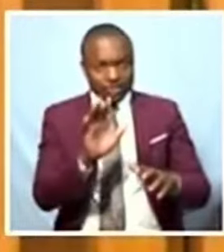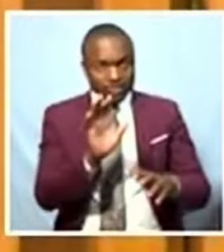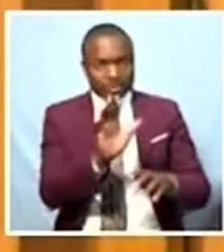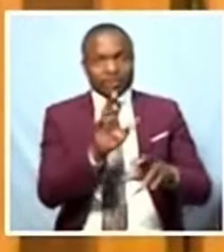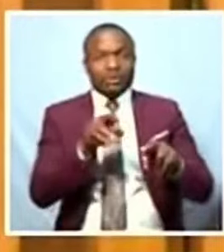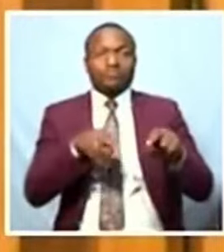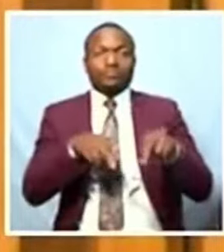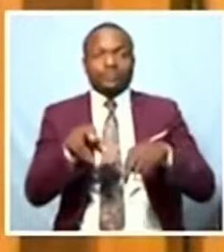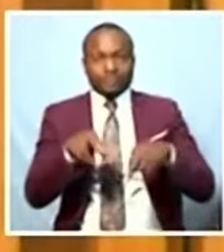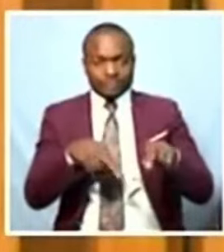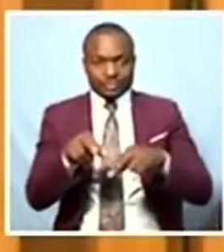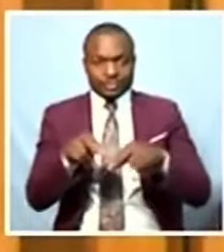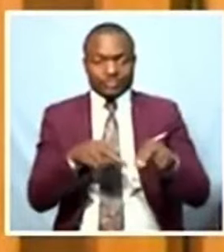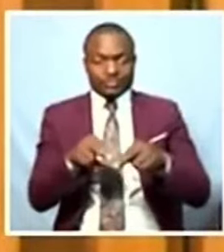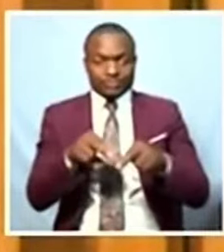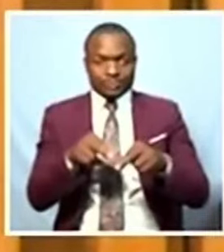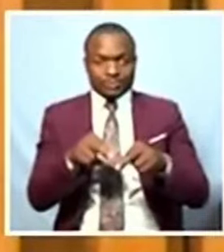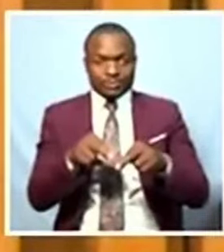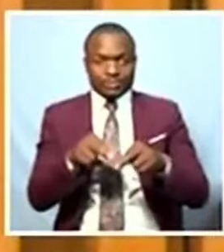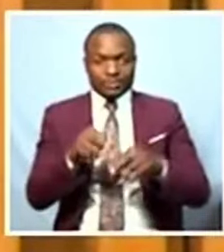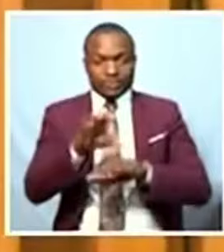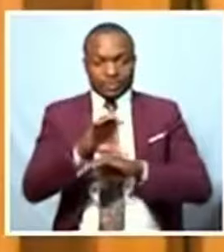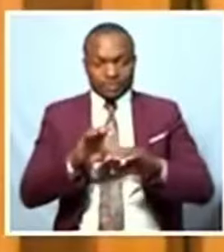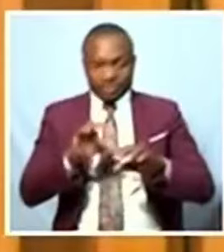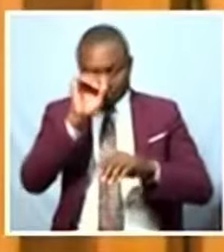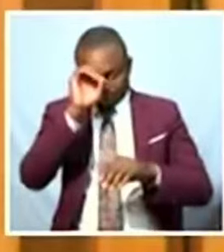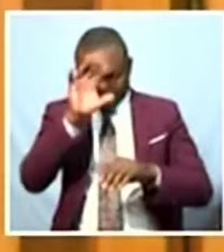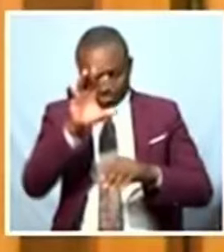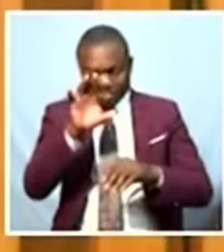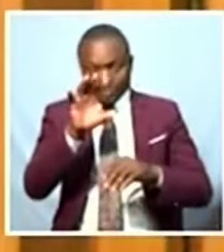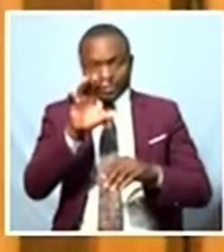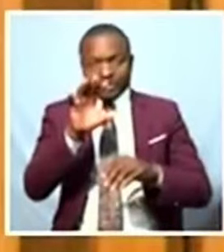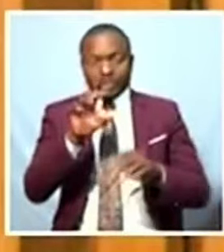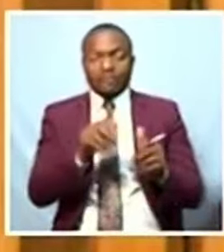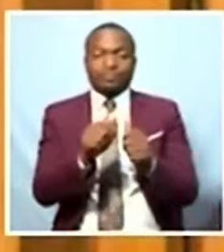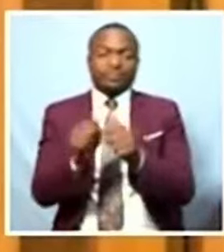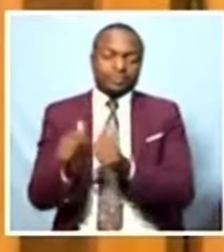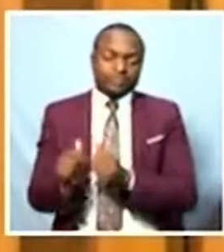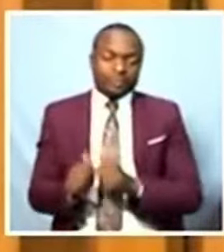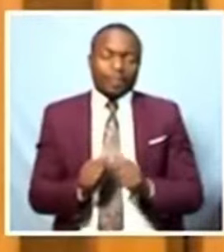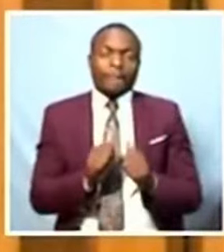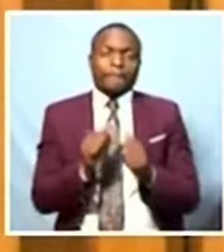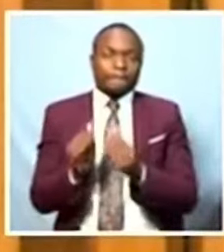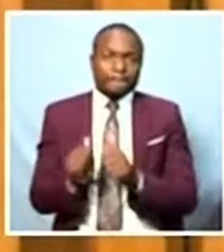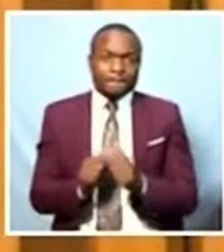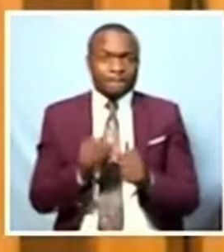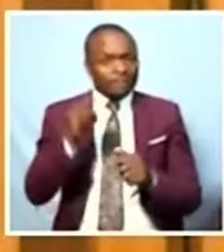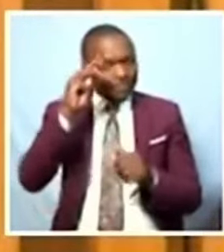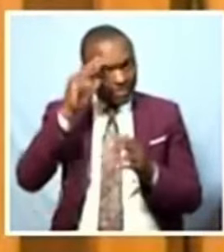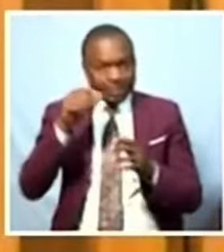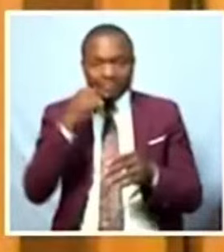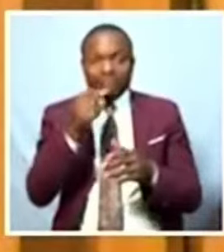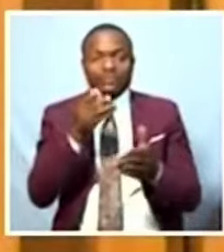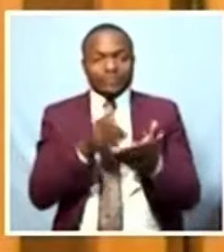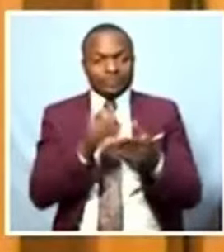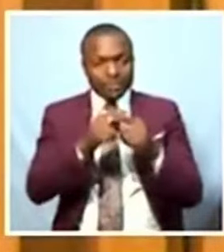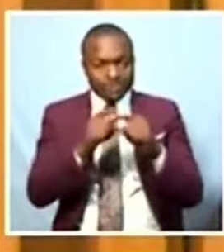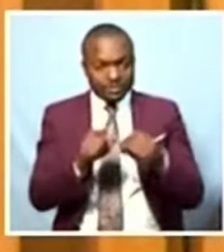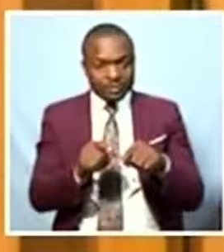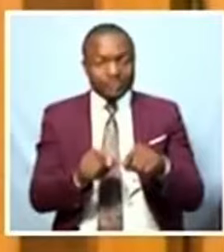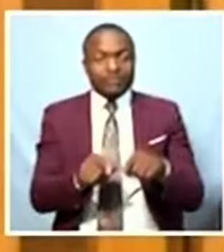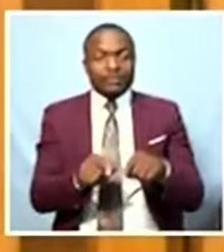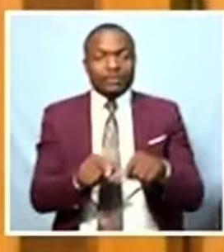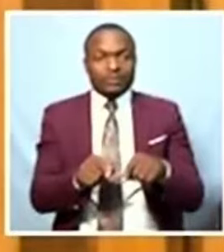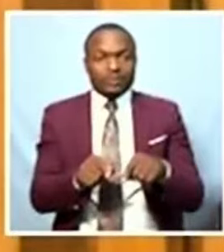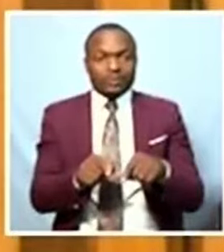in mining fatalities by the mining entities, the minister did respond that this will be done through Wakers Compensation